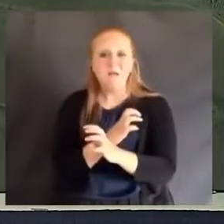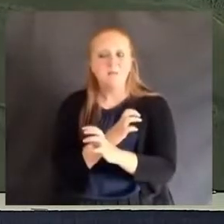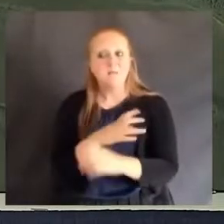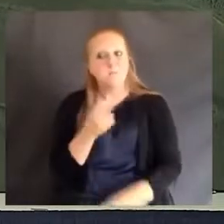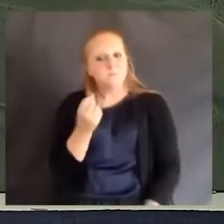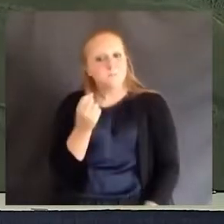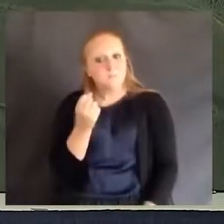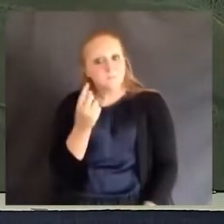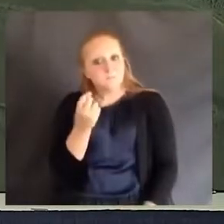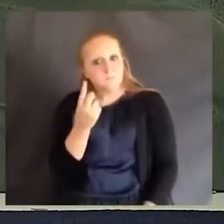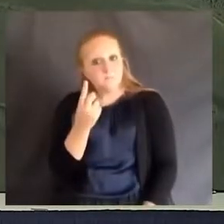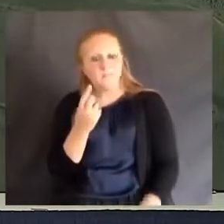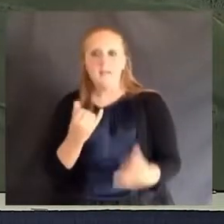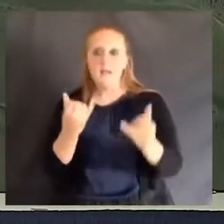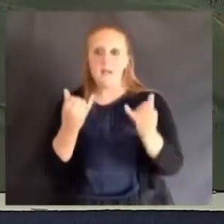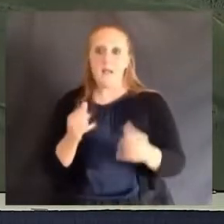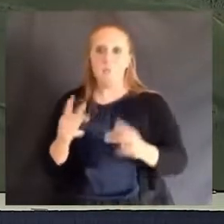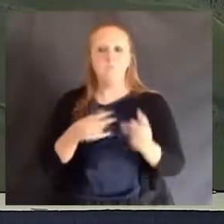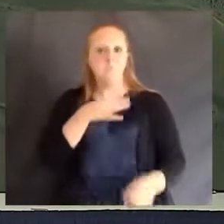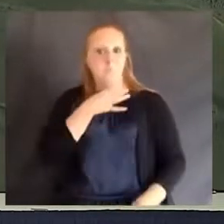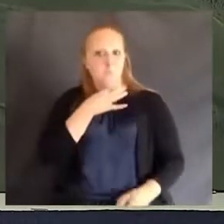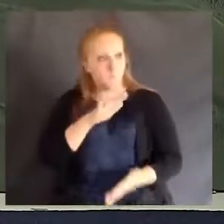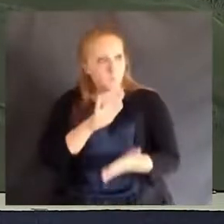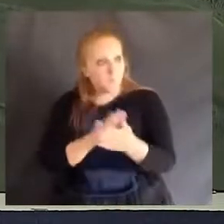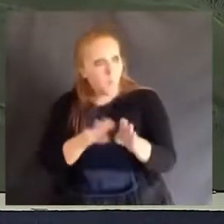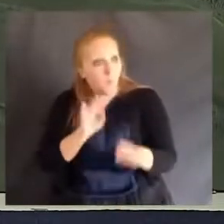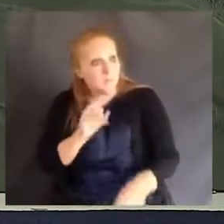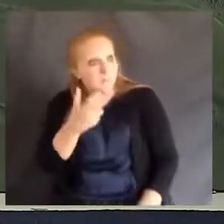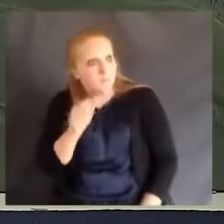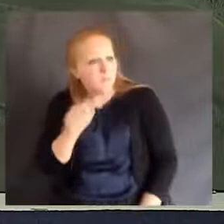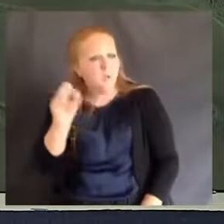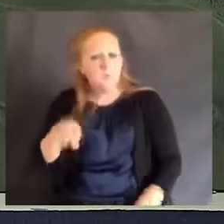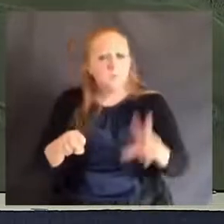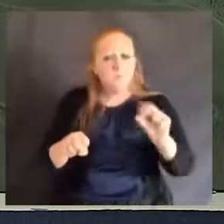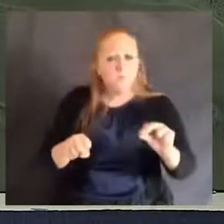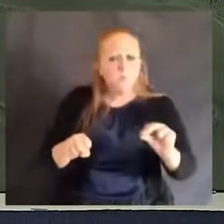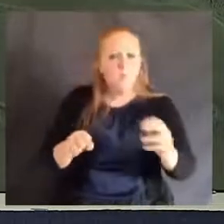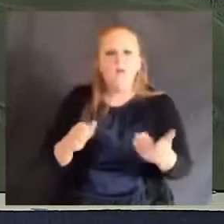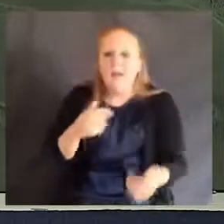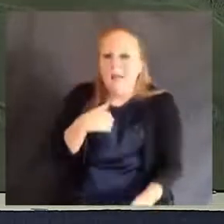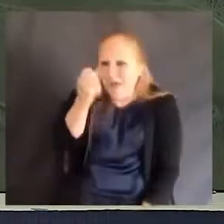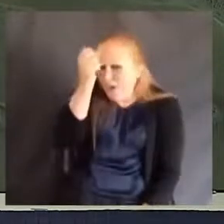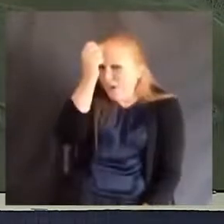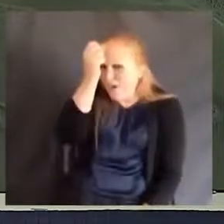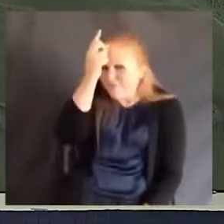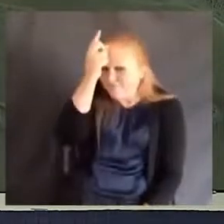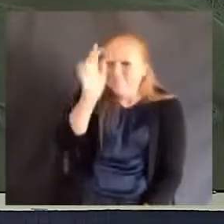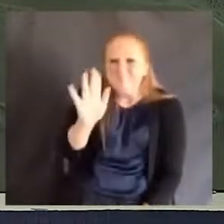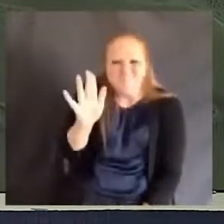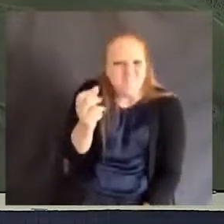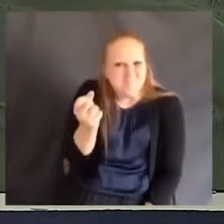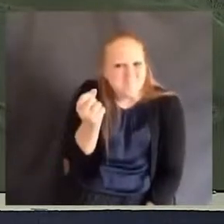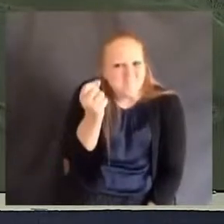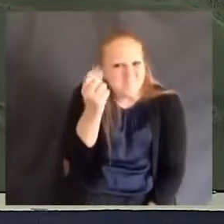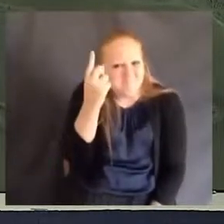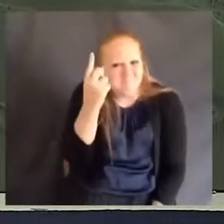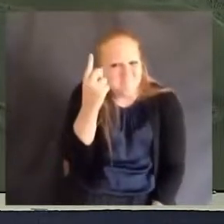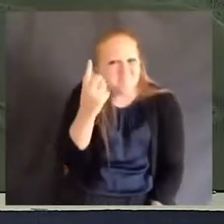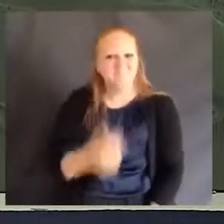Schools, people want to know if the schools are open in September. I understand that. I understand it. Parents talk to me